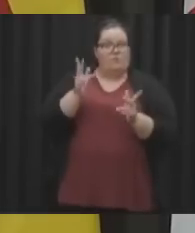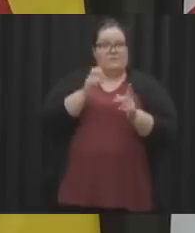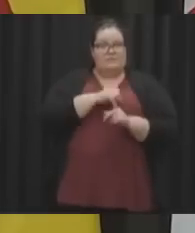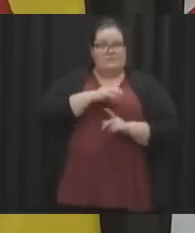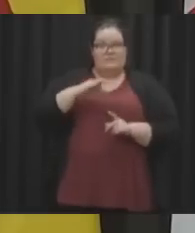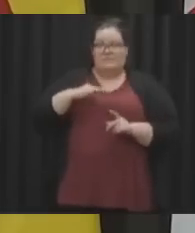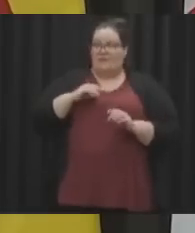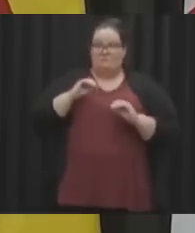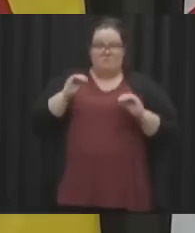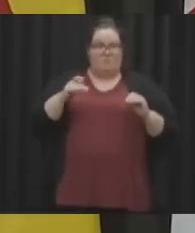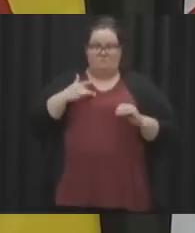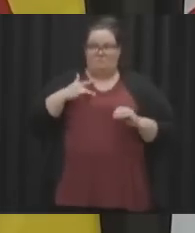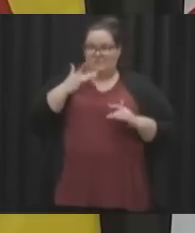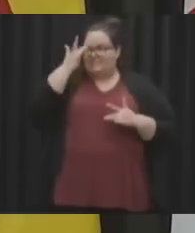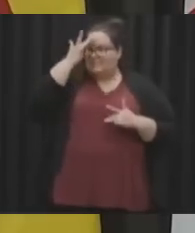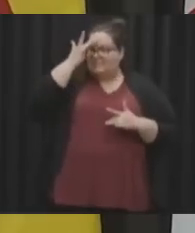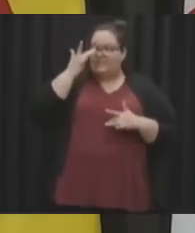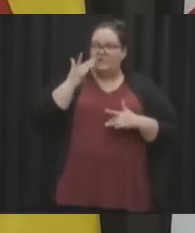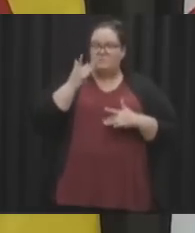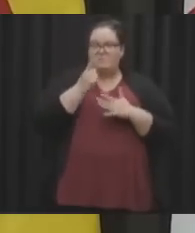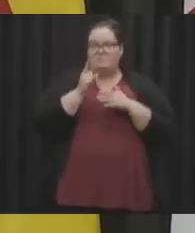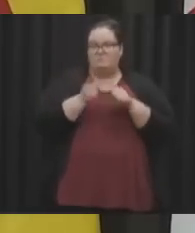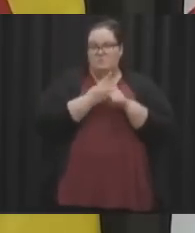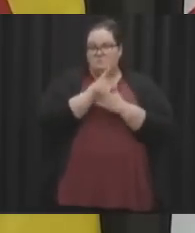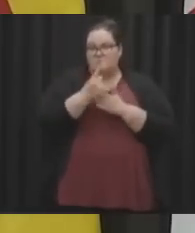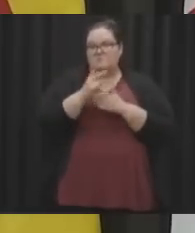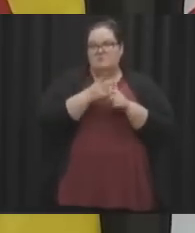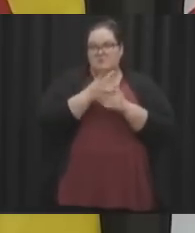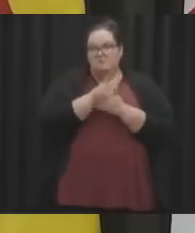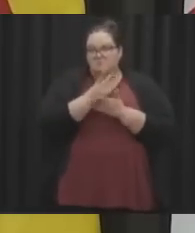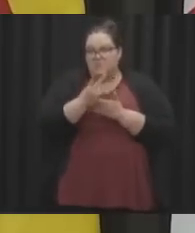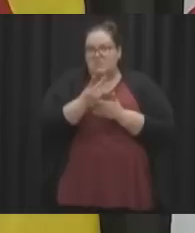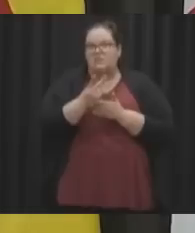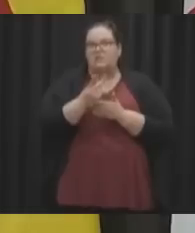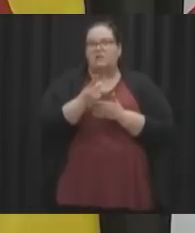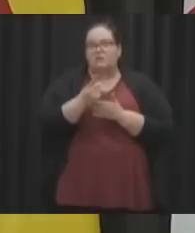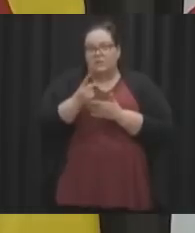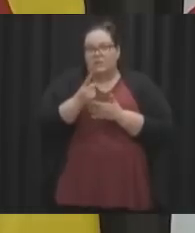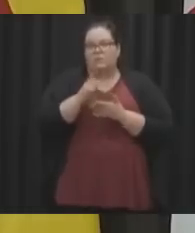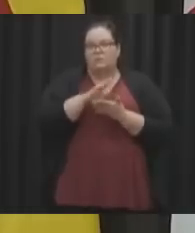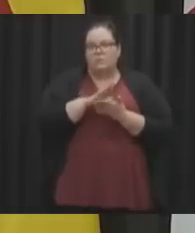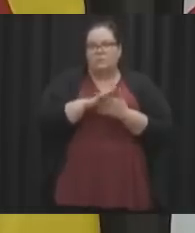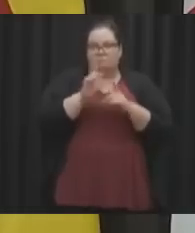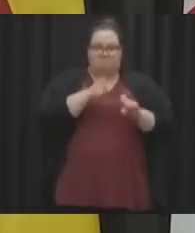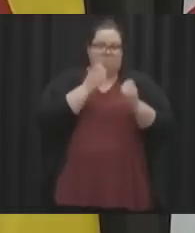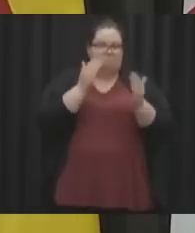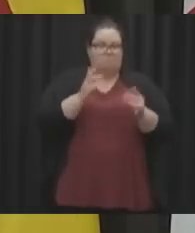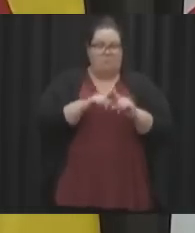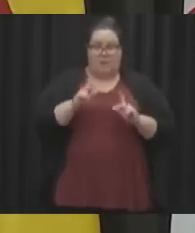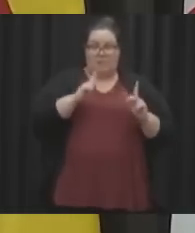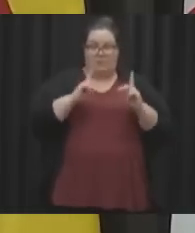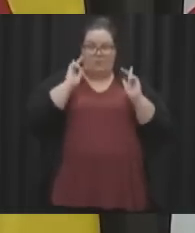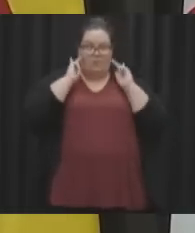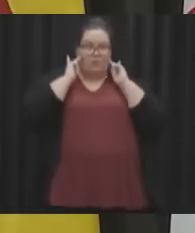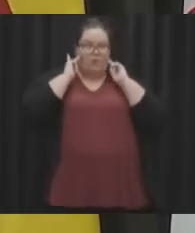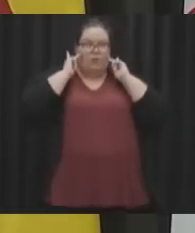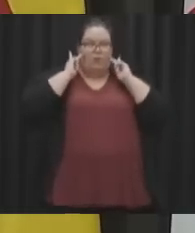either are a close contact, or if you've had a test and they're contacting you because you're positive, then that's information that you personally can